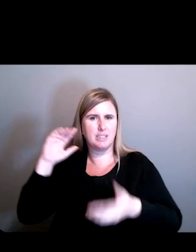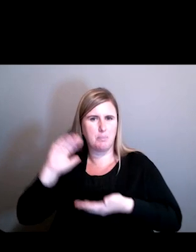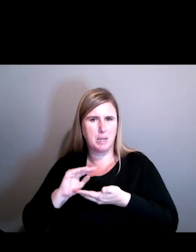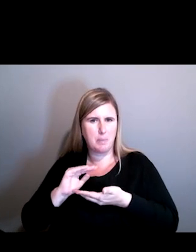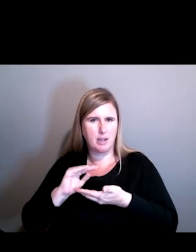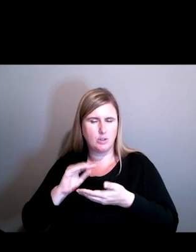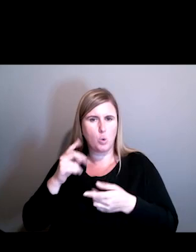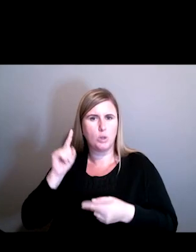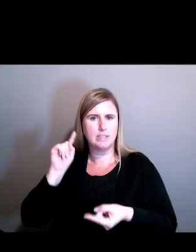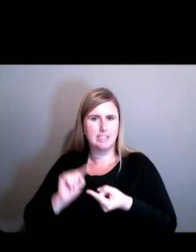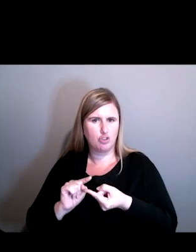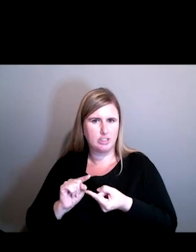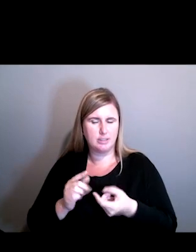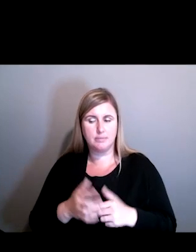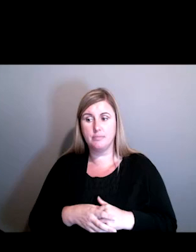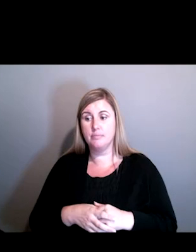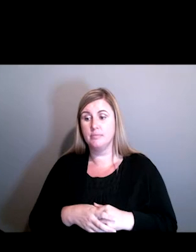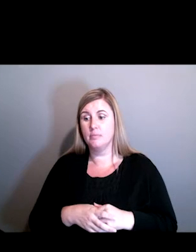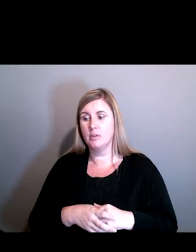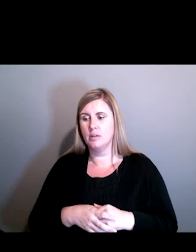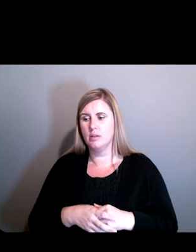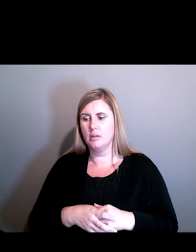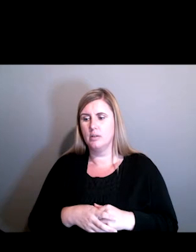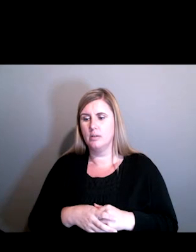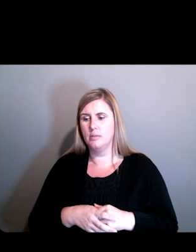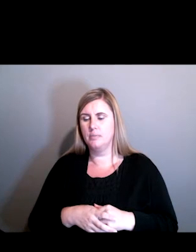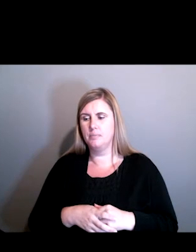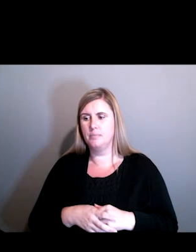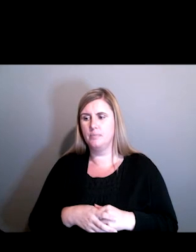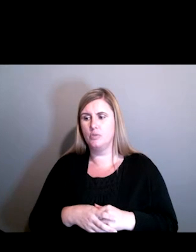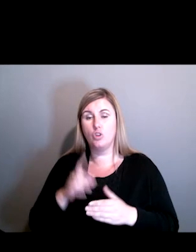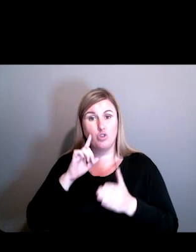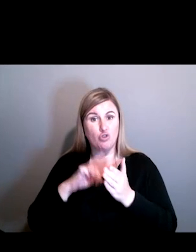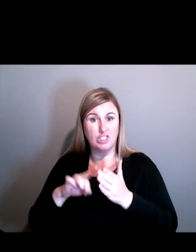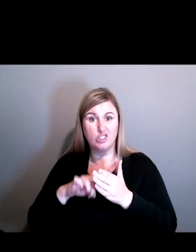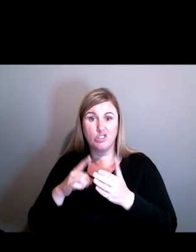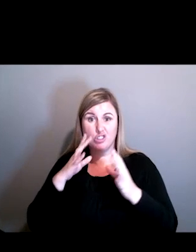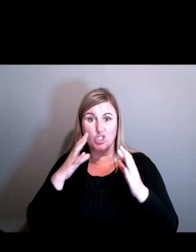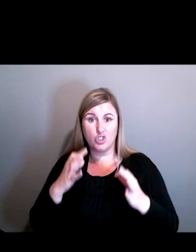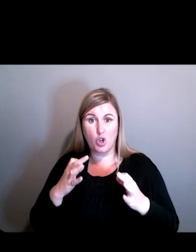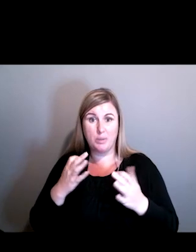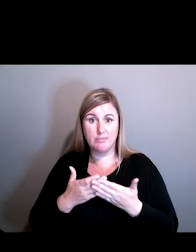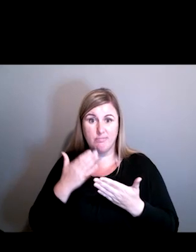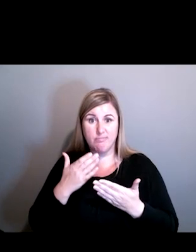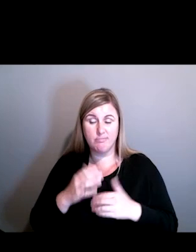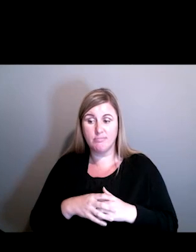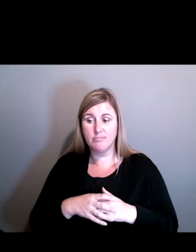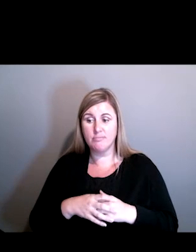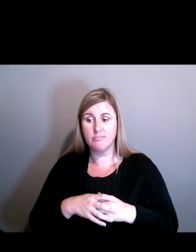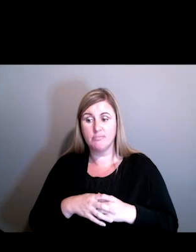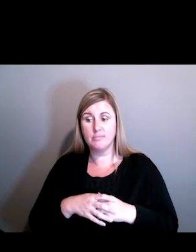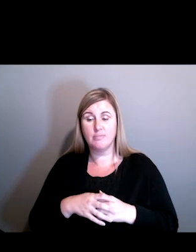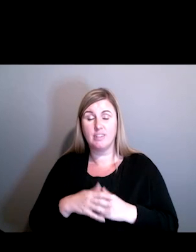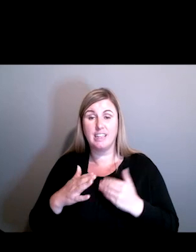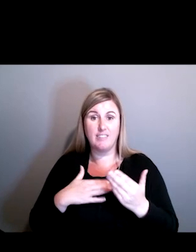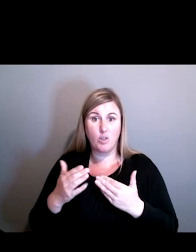decrease them. And the research has determined that even though there